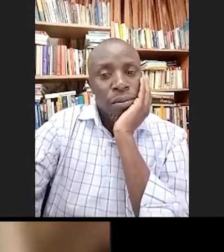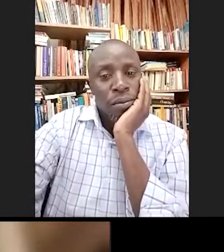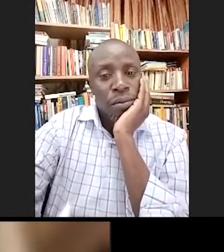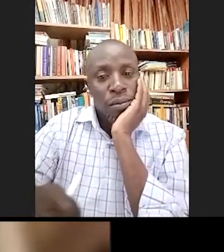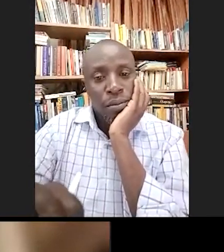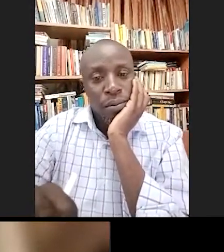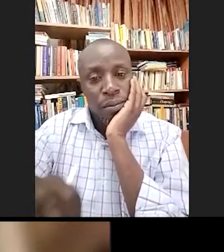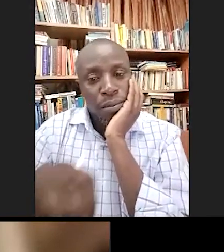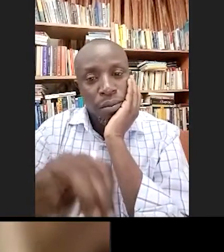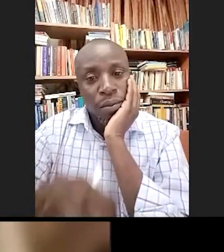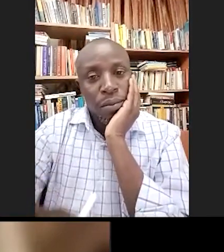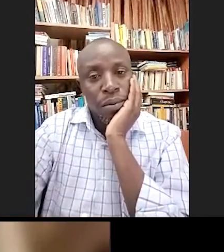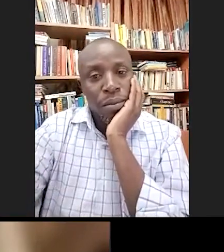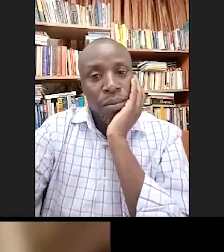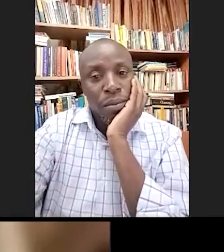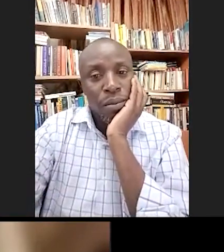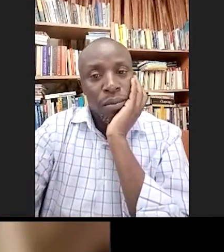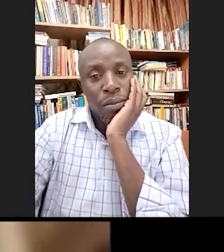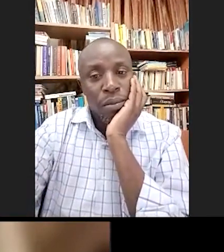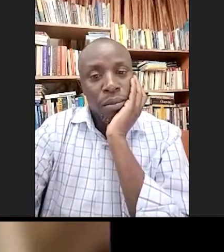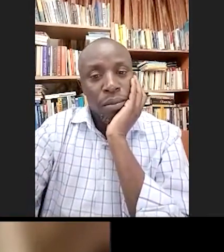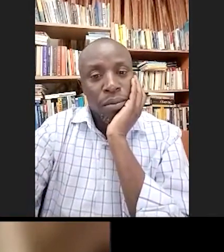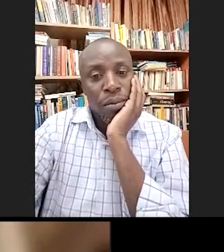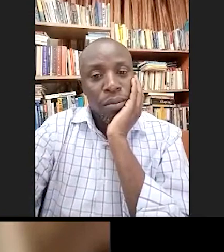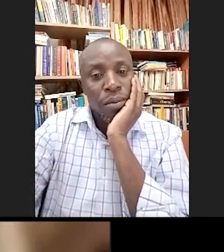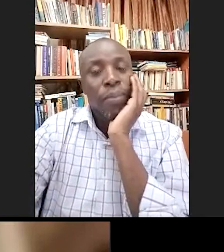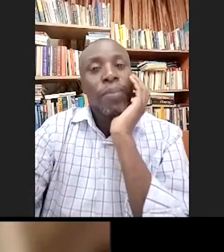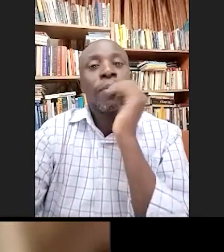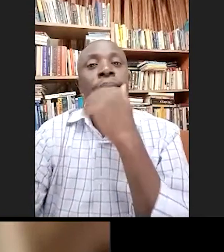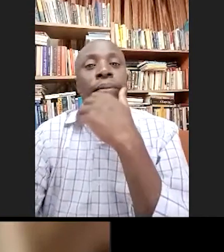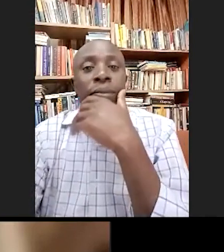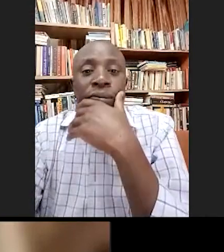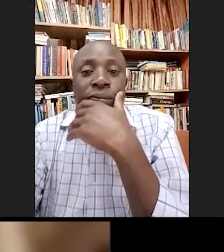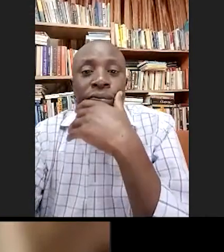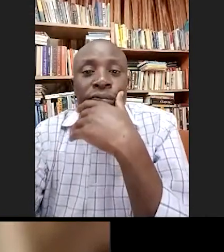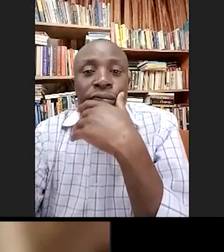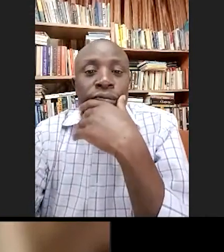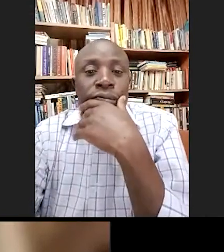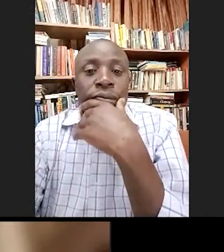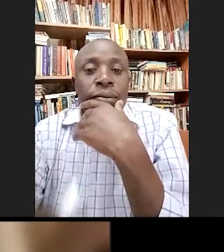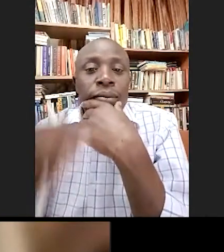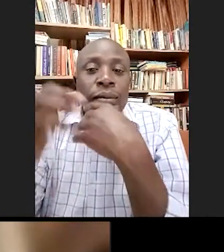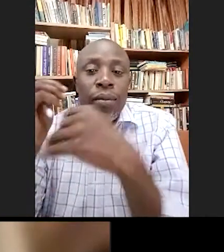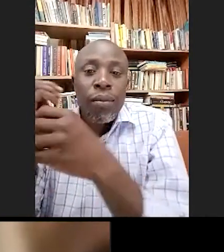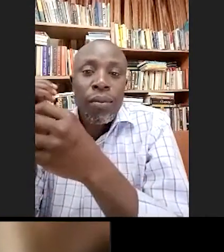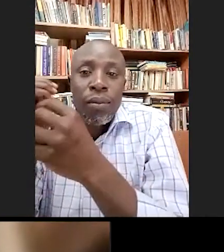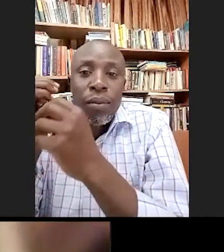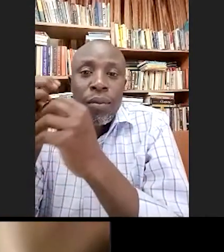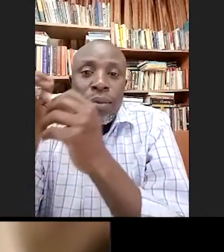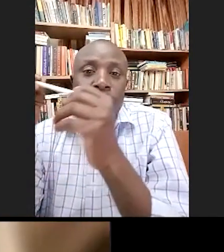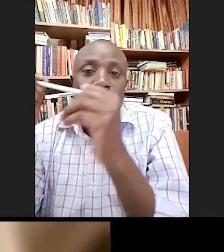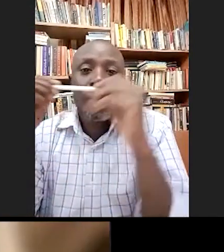pay you maybe maximum 10% or 12%. They will take your money and put it in the government